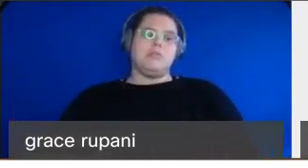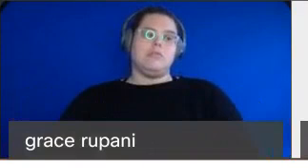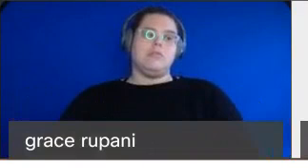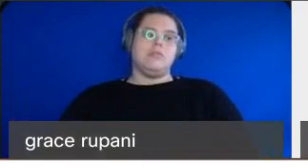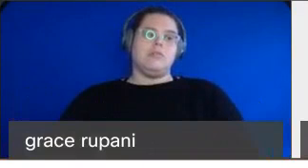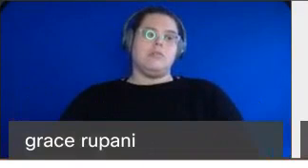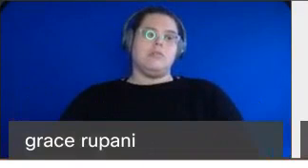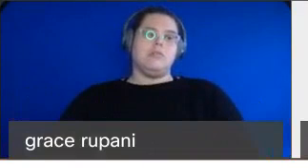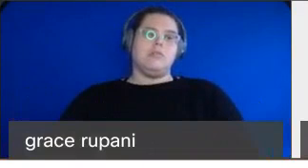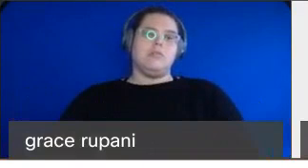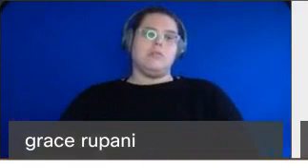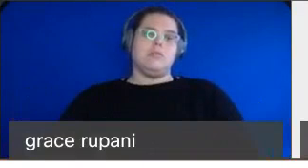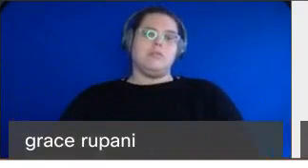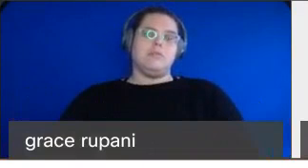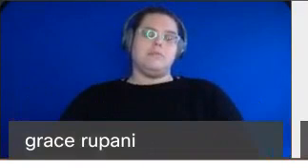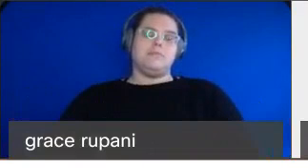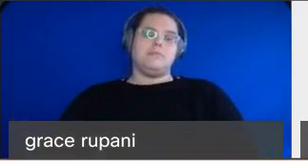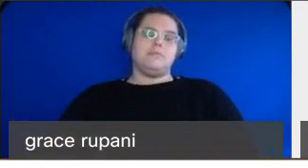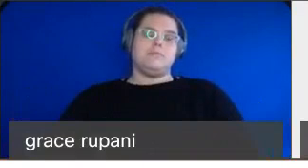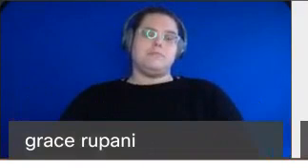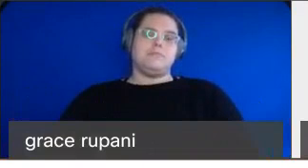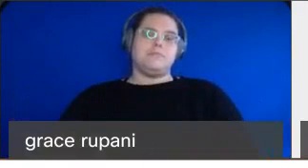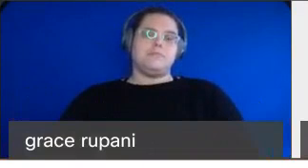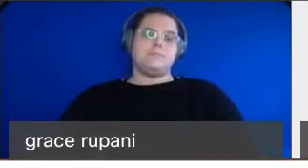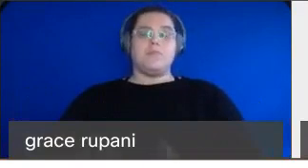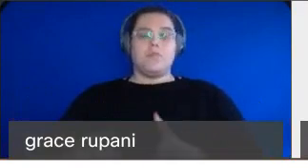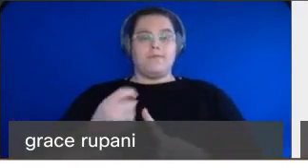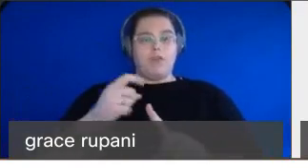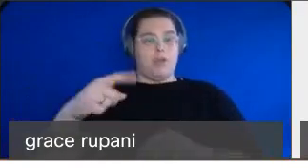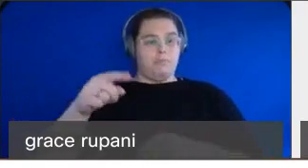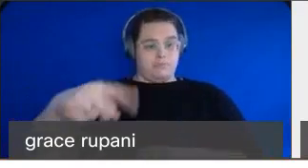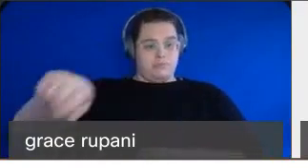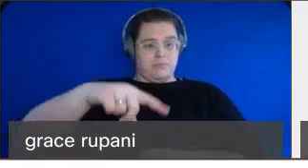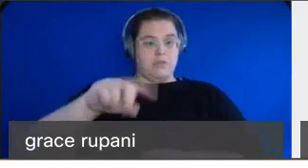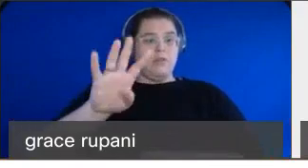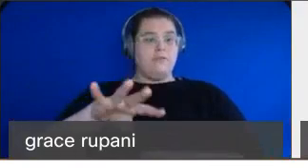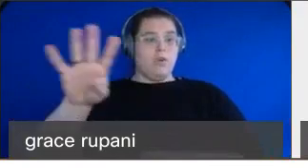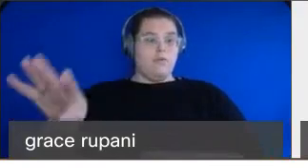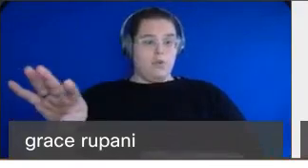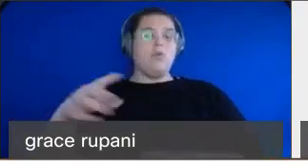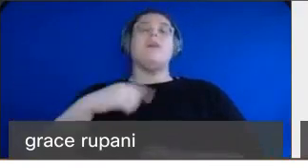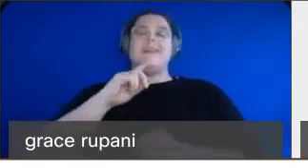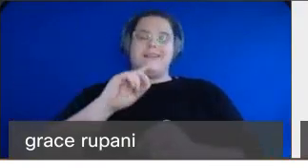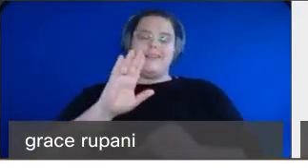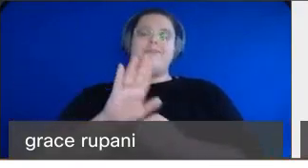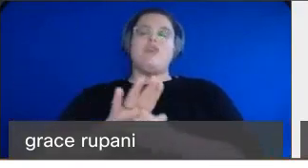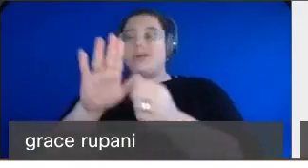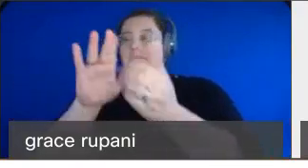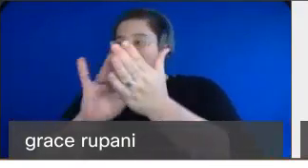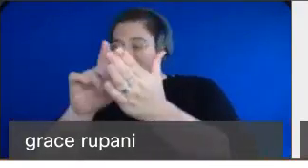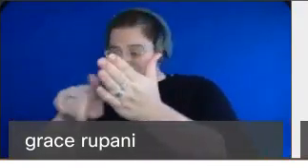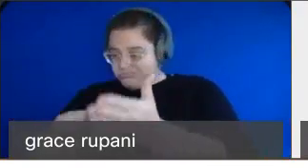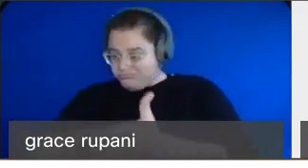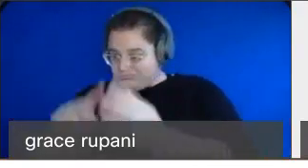Of those 44, we have gotten confirmation that 7 of them were in fact not COVID related. we are